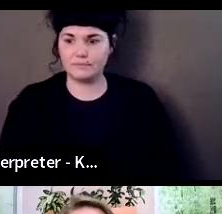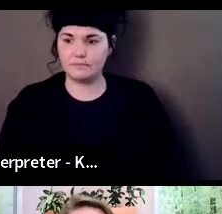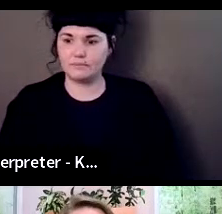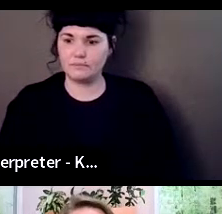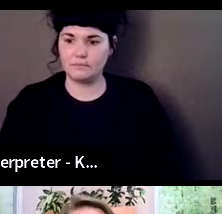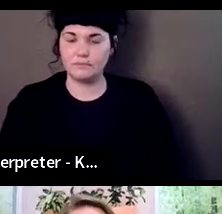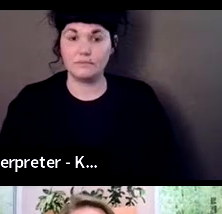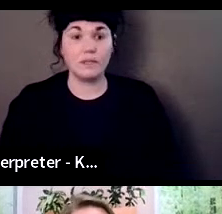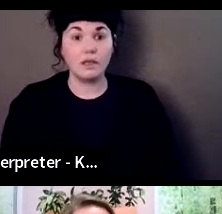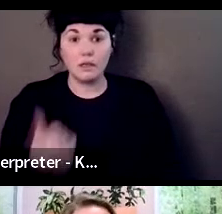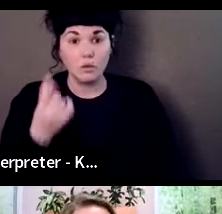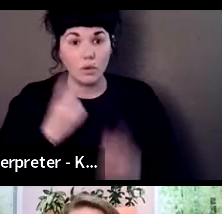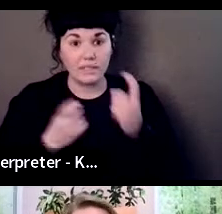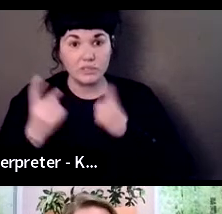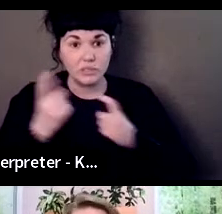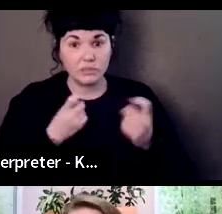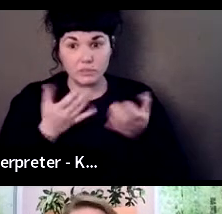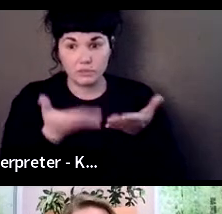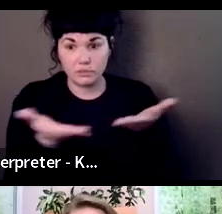Any questions?